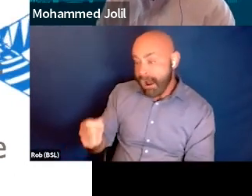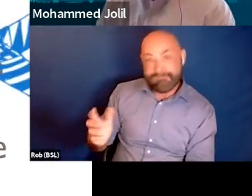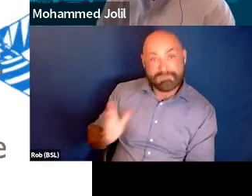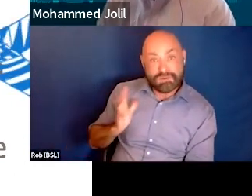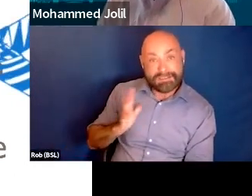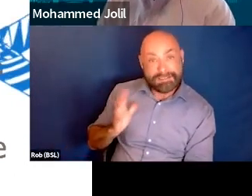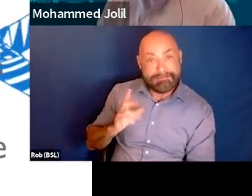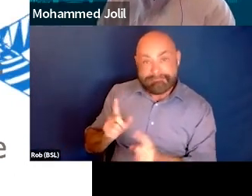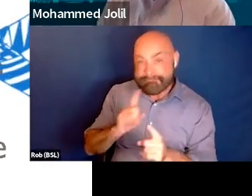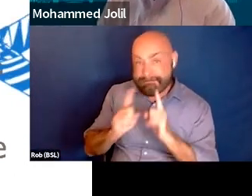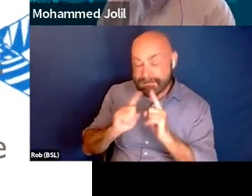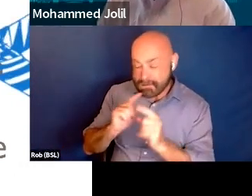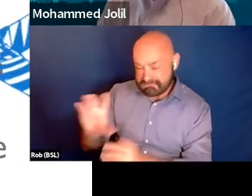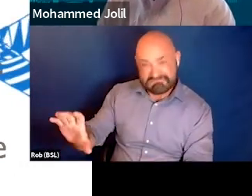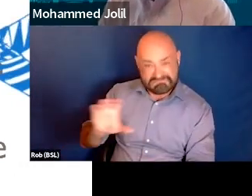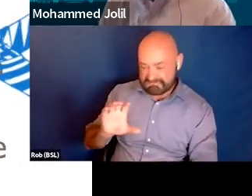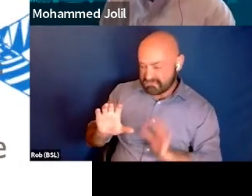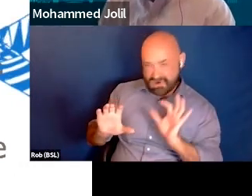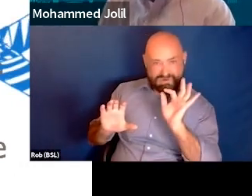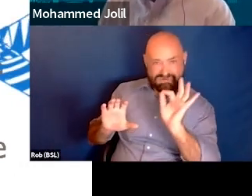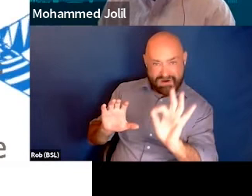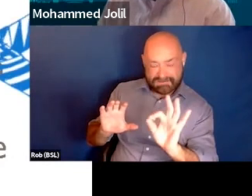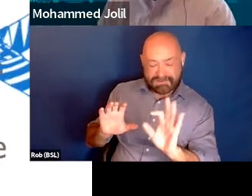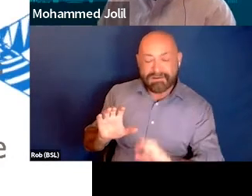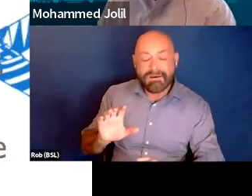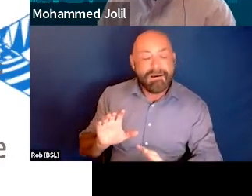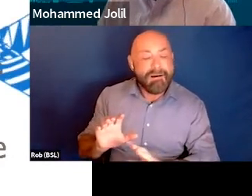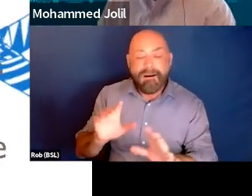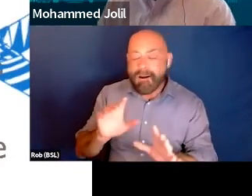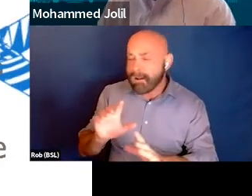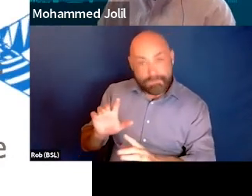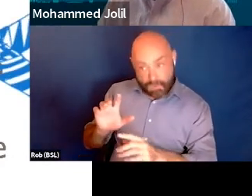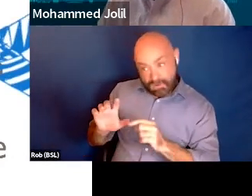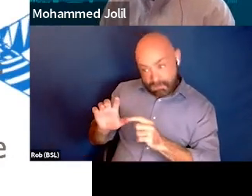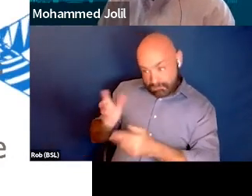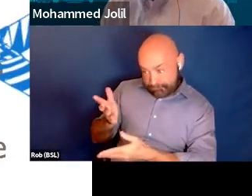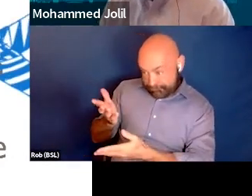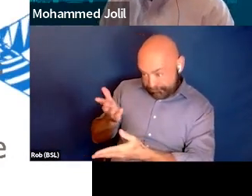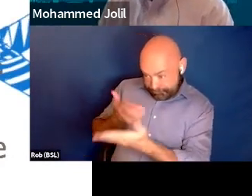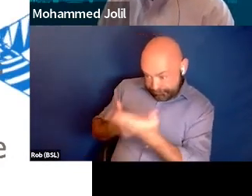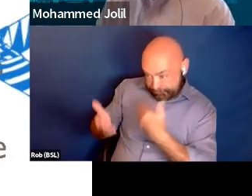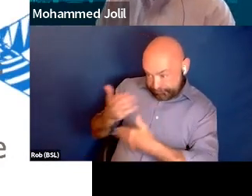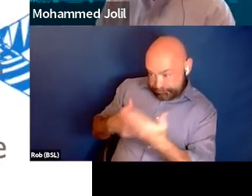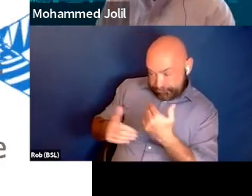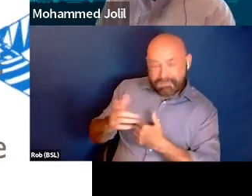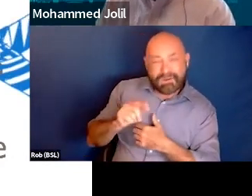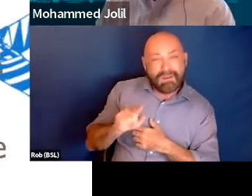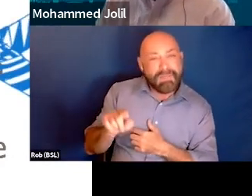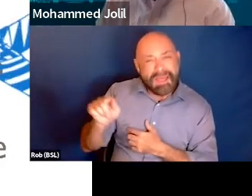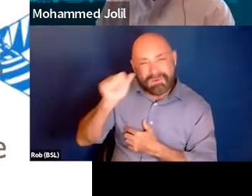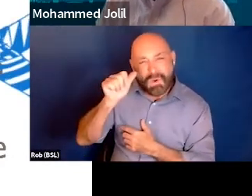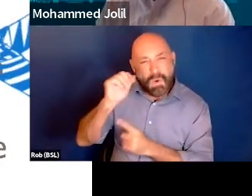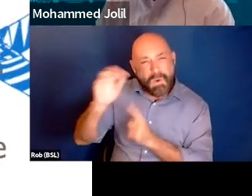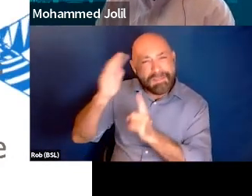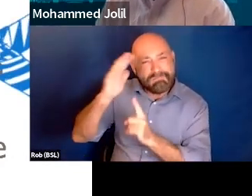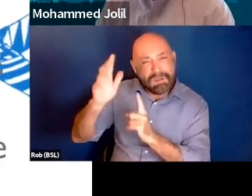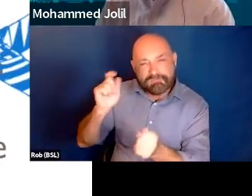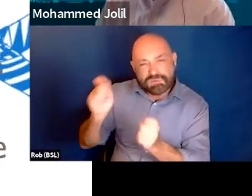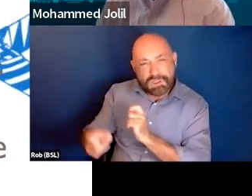available, and also were able to articulate the data. So when it came to the theory of change and looking at